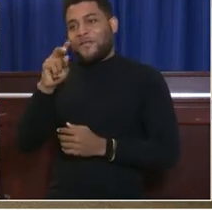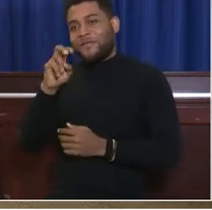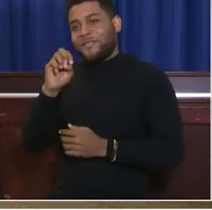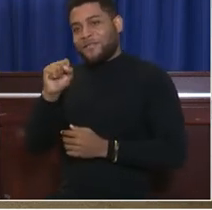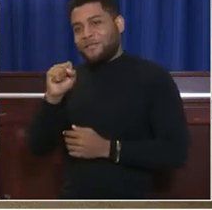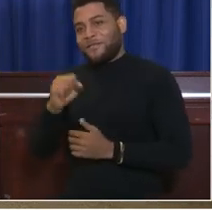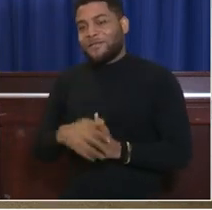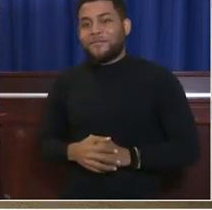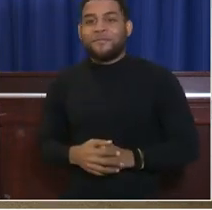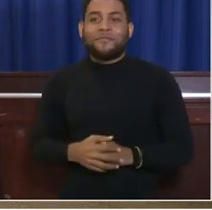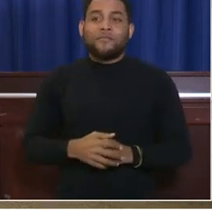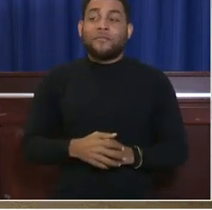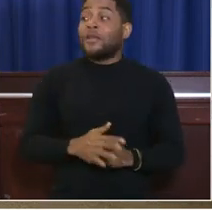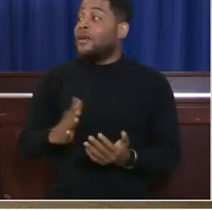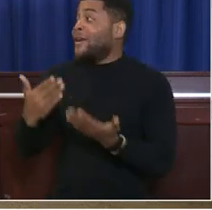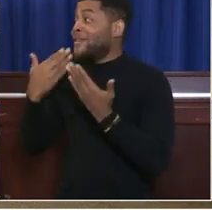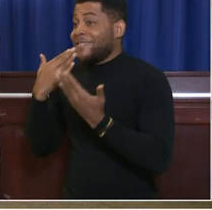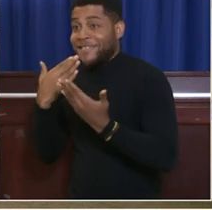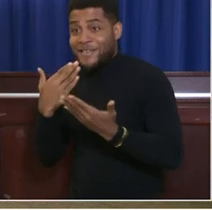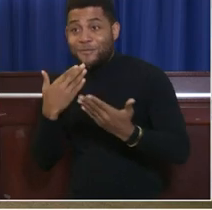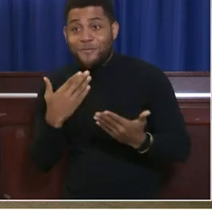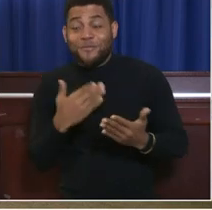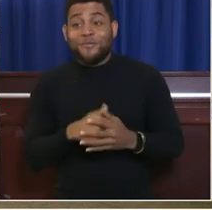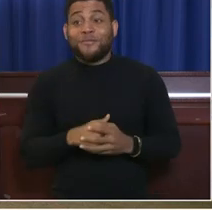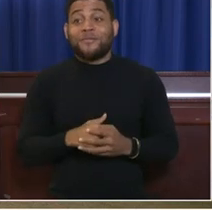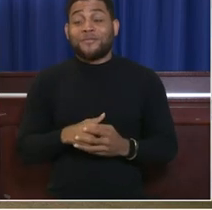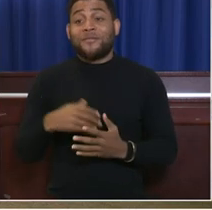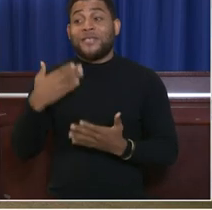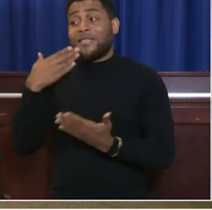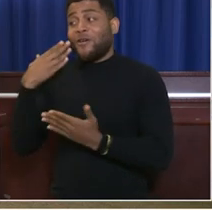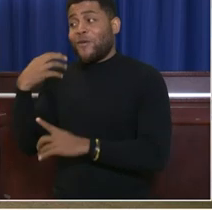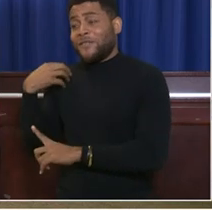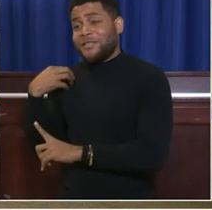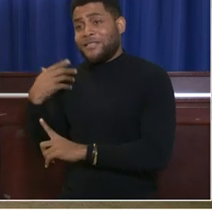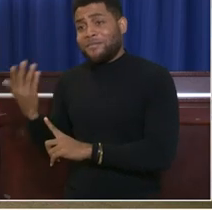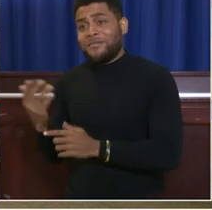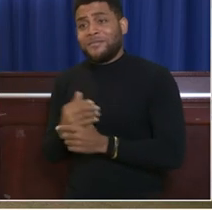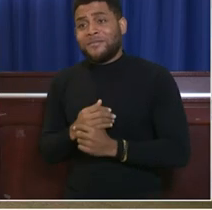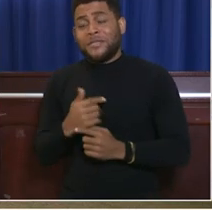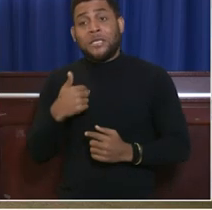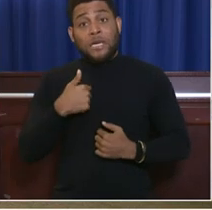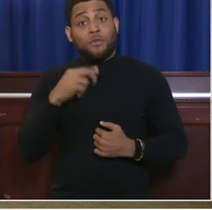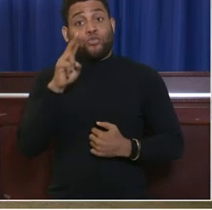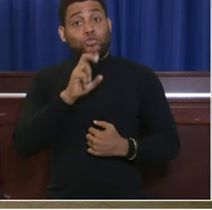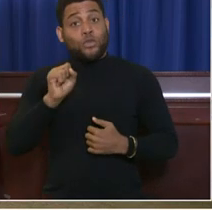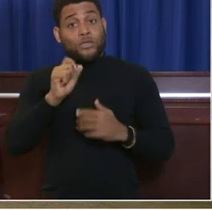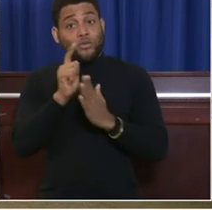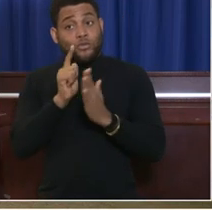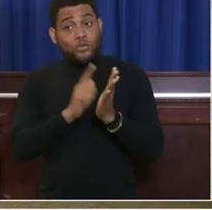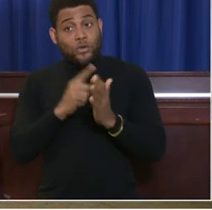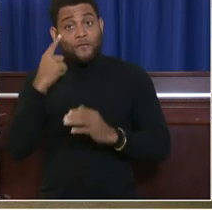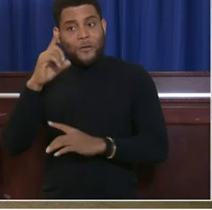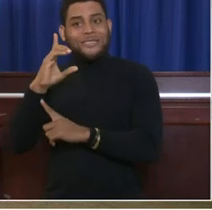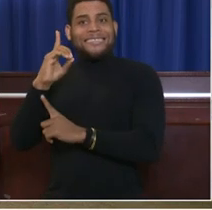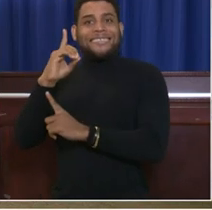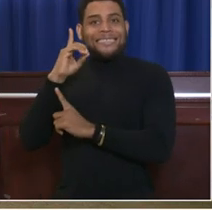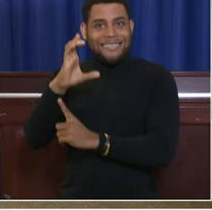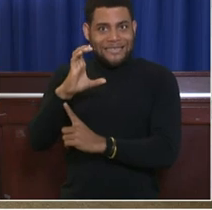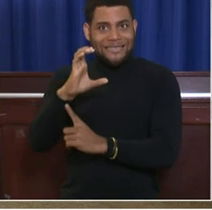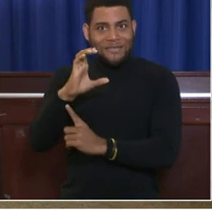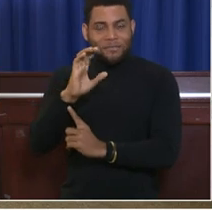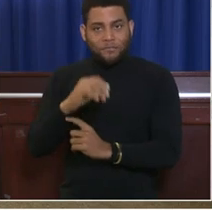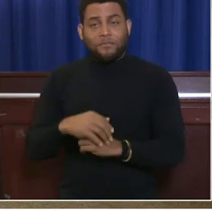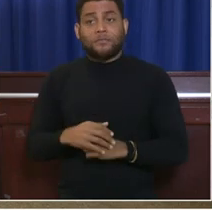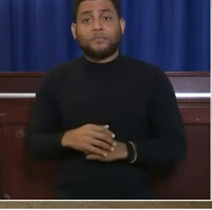Thank you, Chief Smith. I am Matt Graves, U.S. Attorney for the District of Columbia. I want to thank all of our law enforcement partners assembled on the